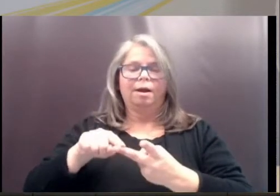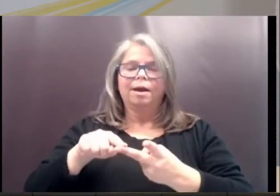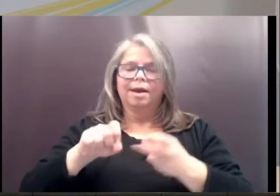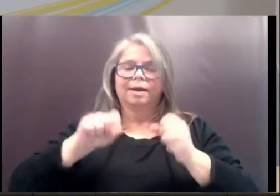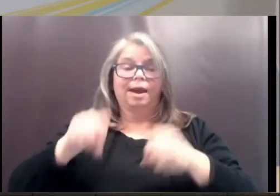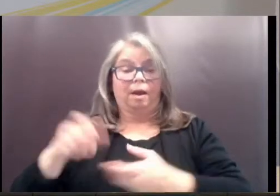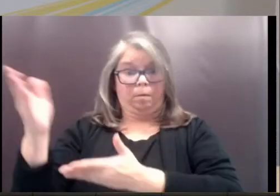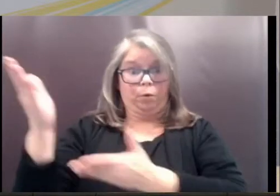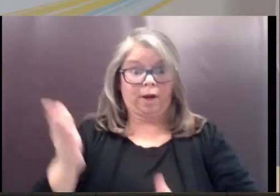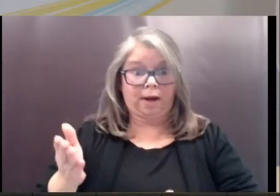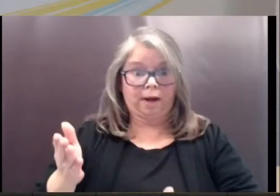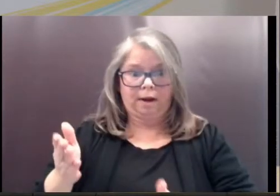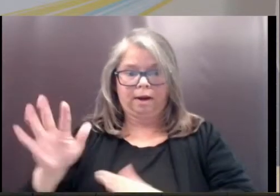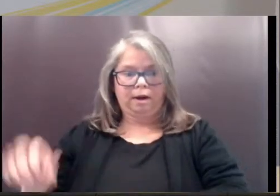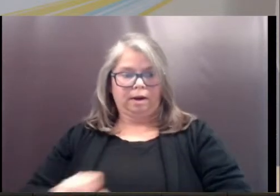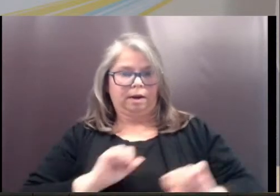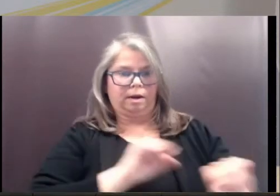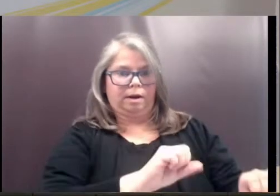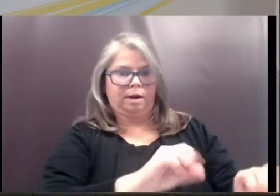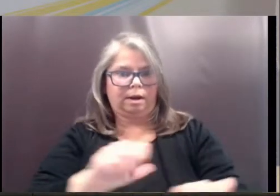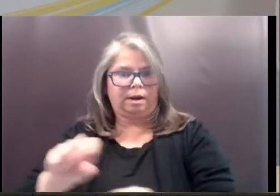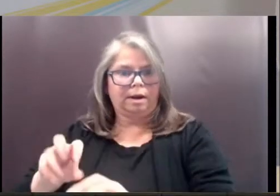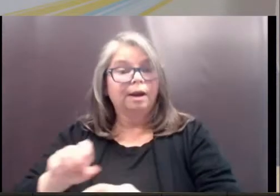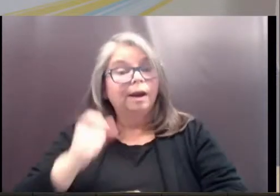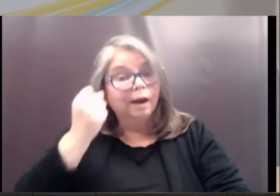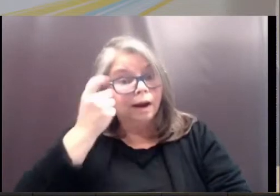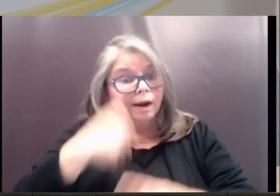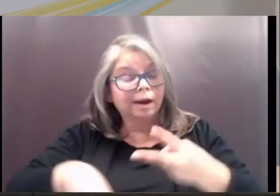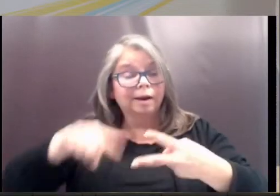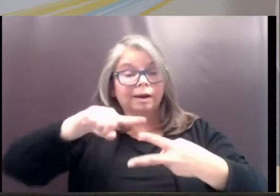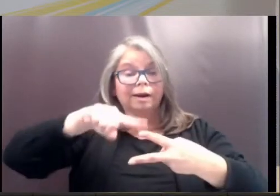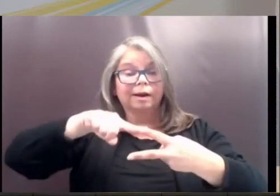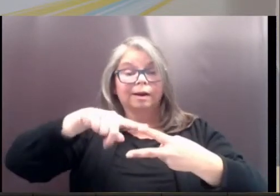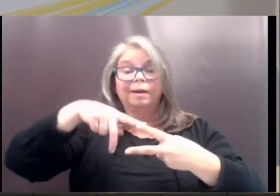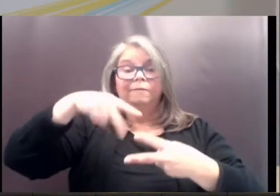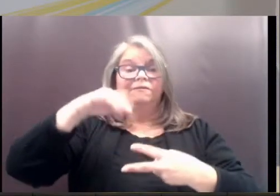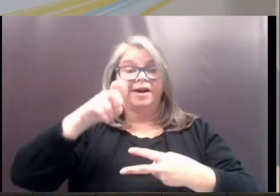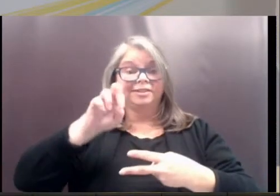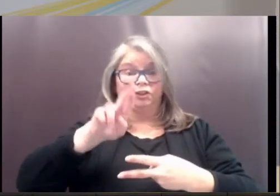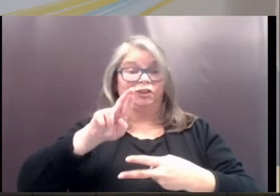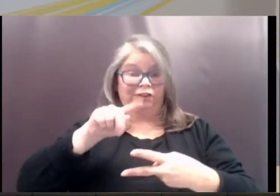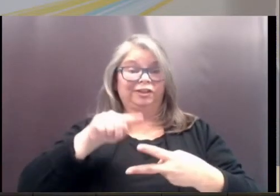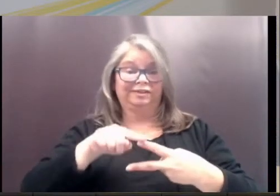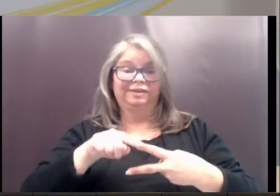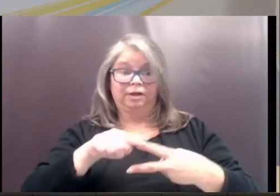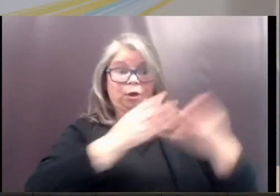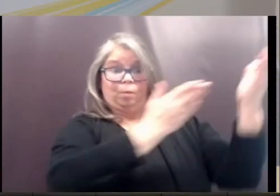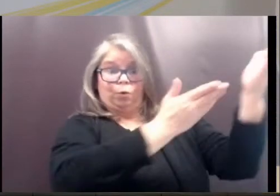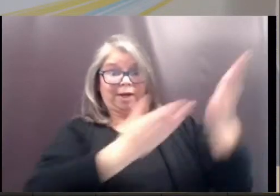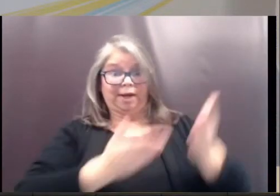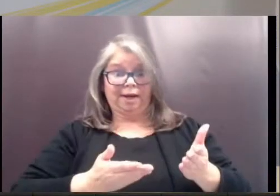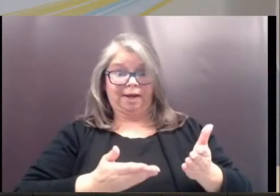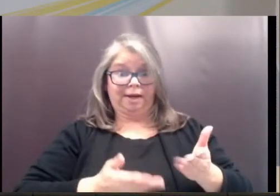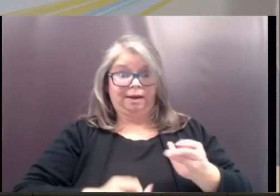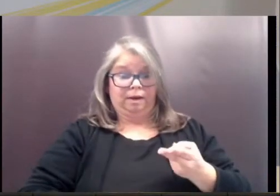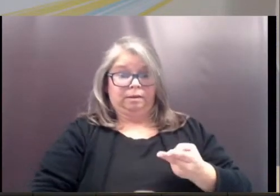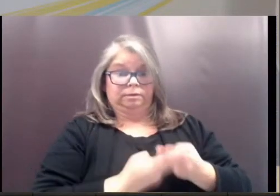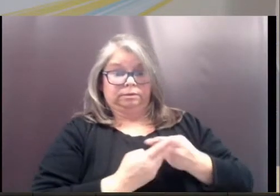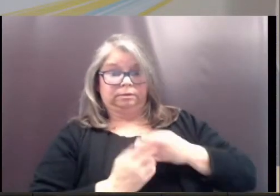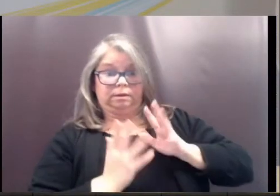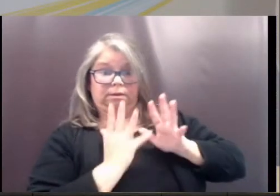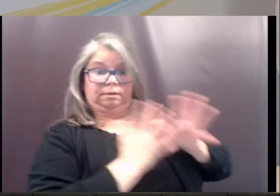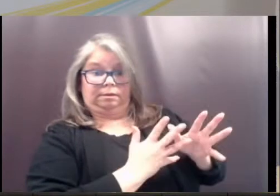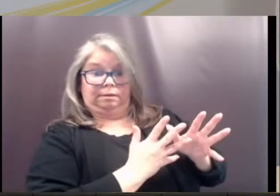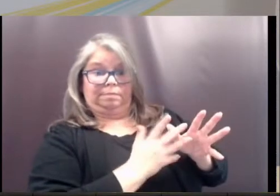of this first vaccine, the Pfizer product, it must be administered at the location where the vaccine is delivered. In other